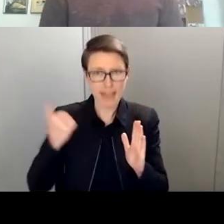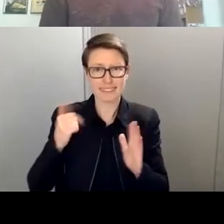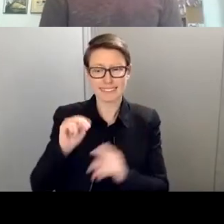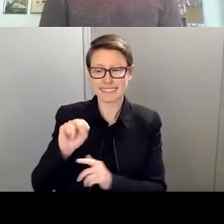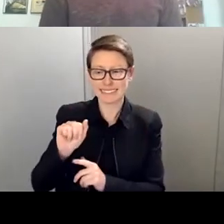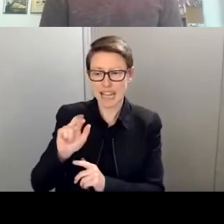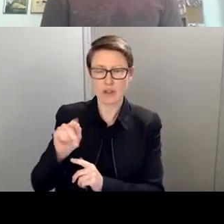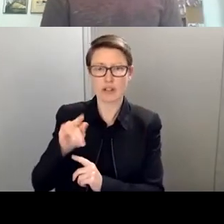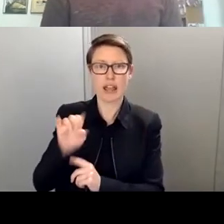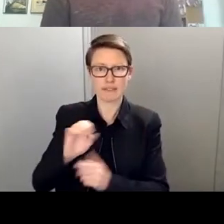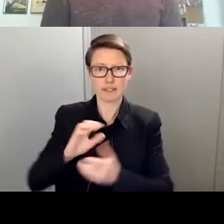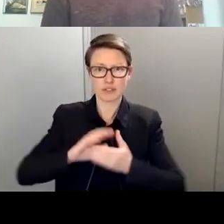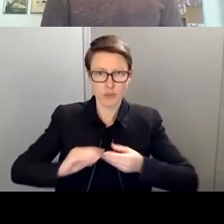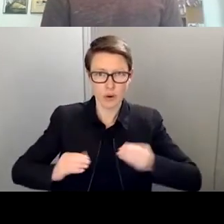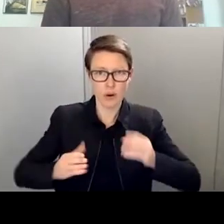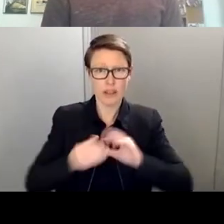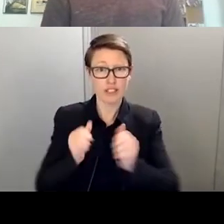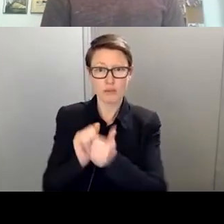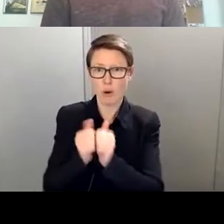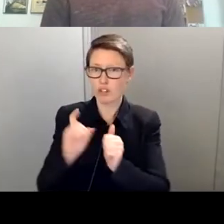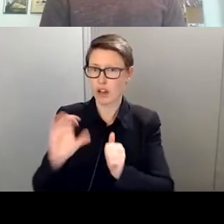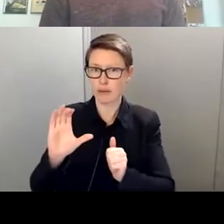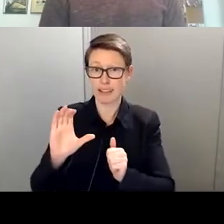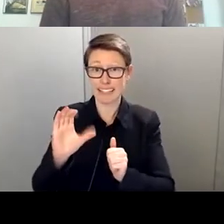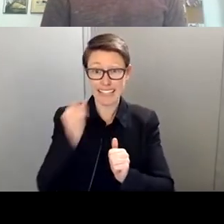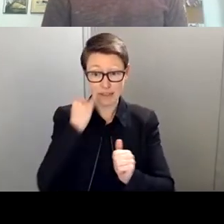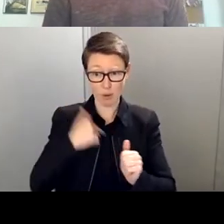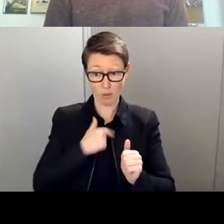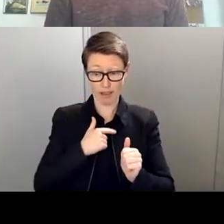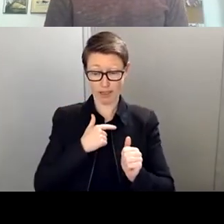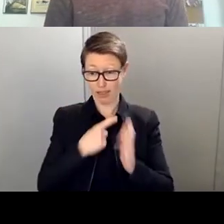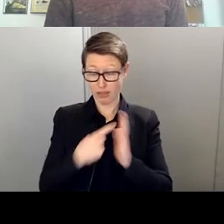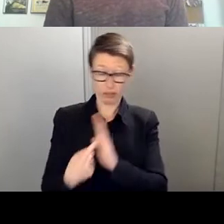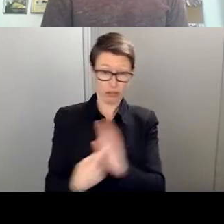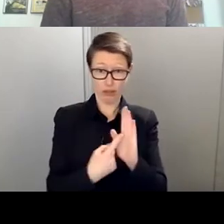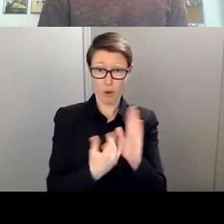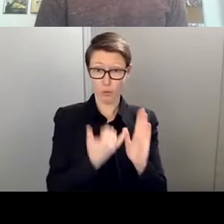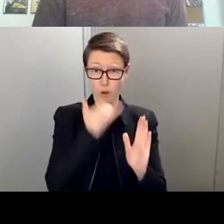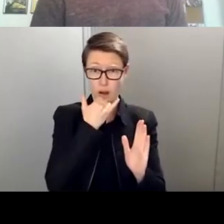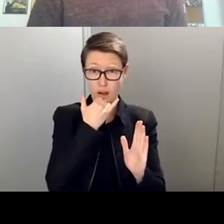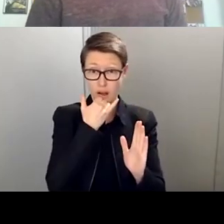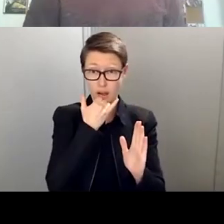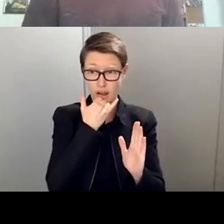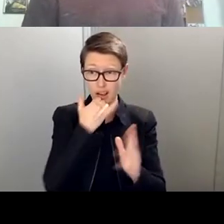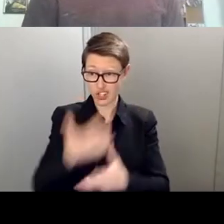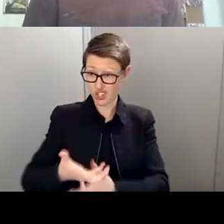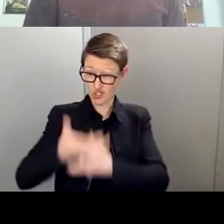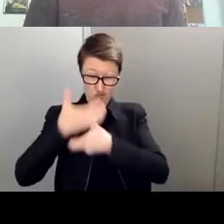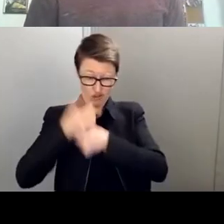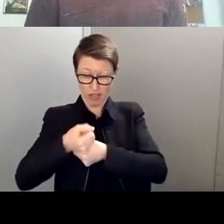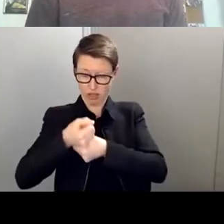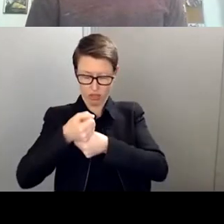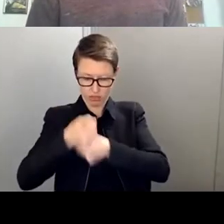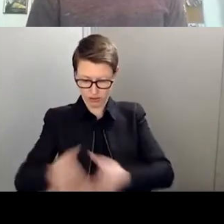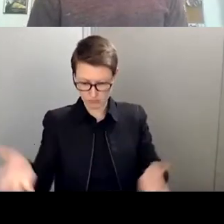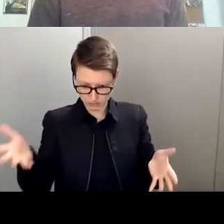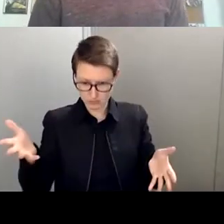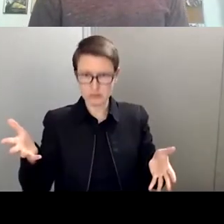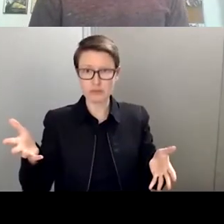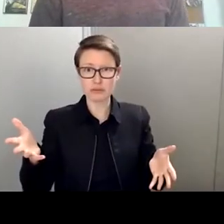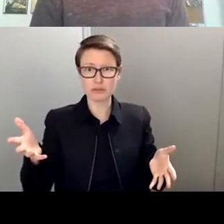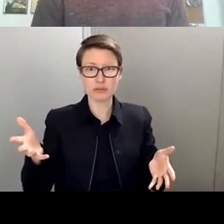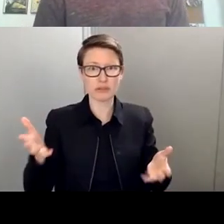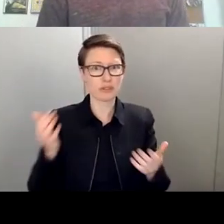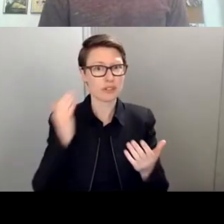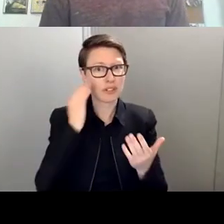sports documentaries. If we get it wrong and we lose that opportunity, because we can be stealth-like in a sports doc. You